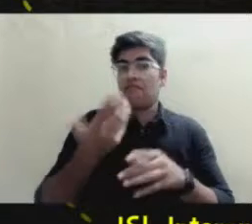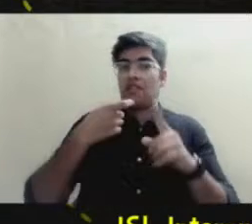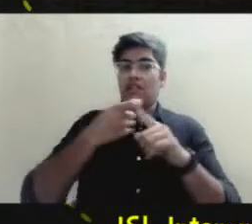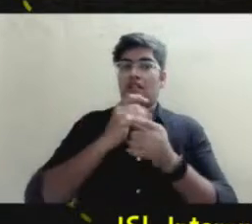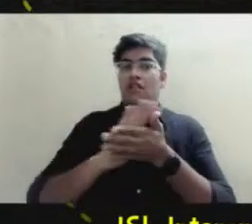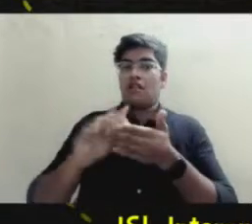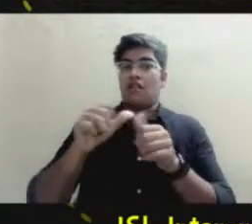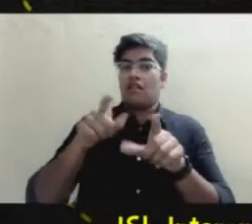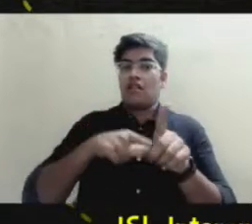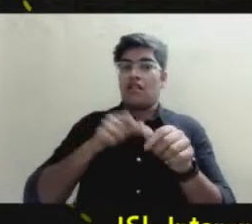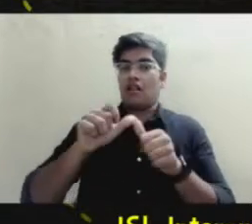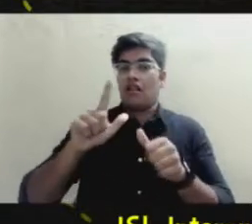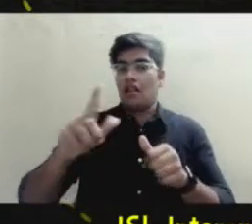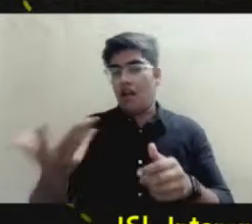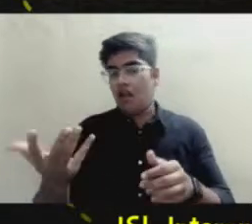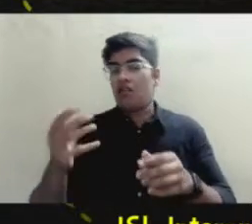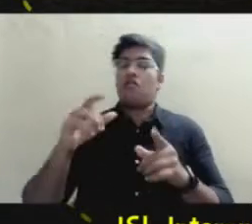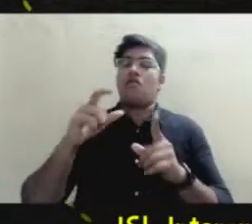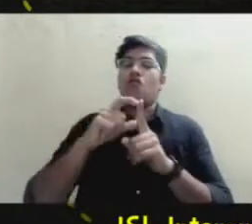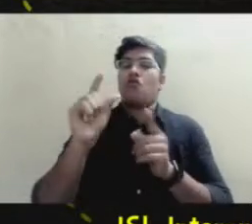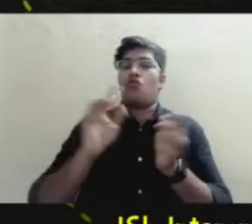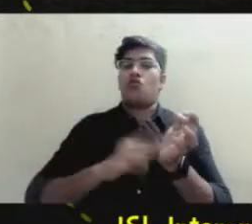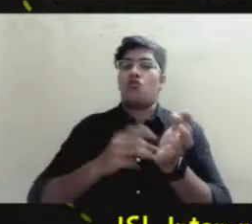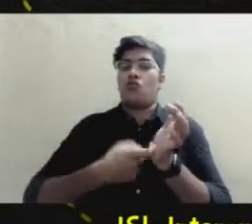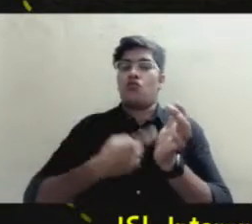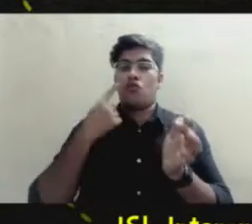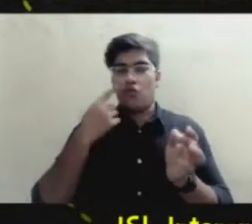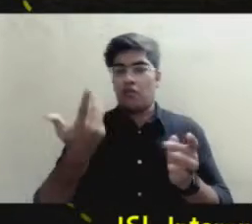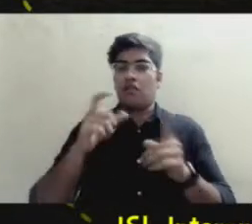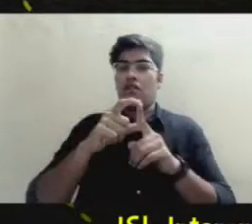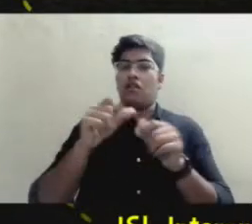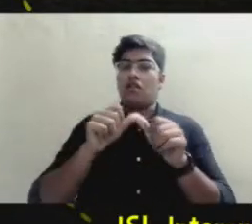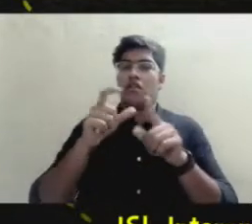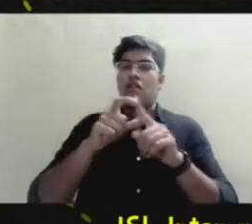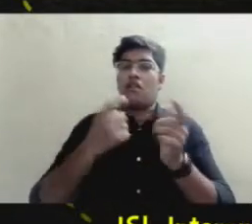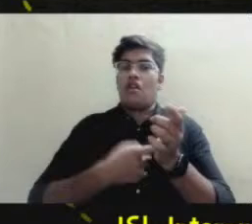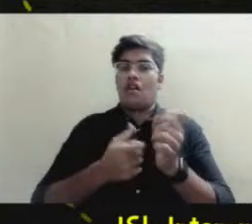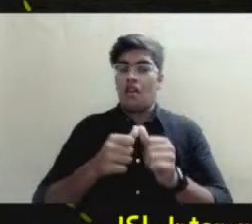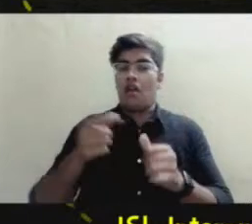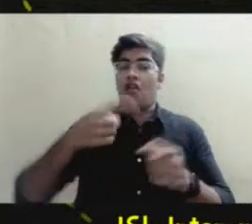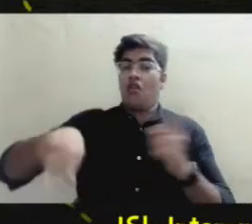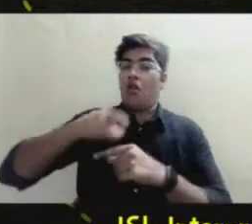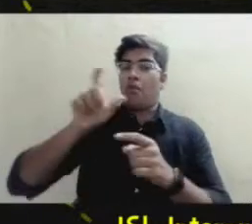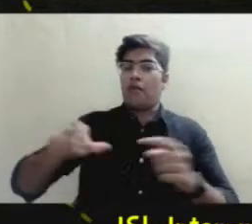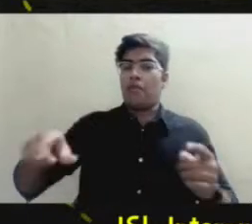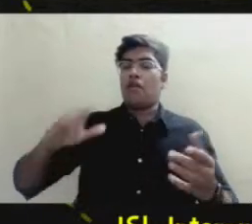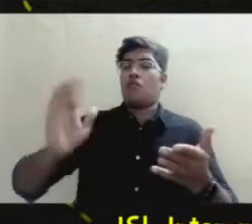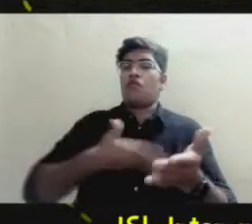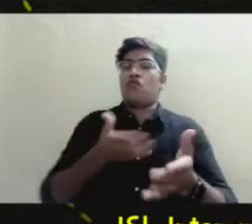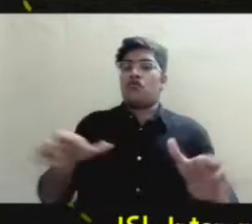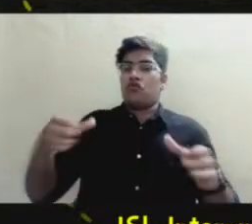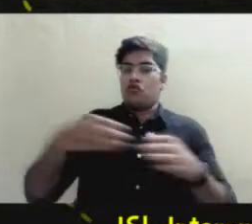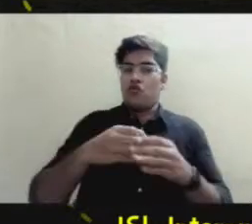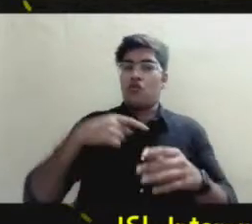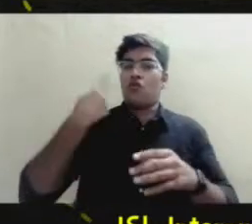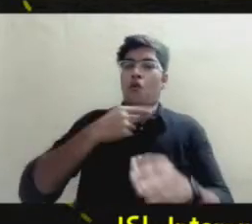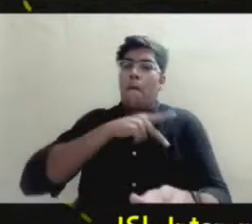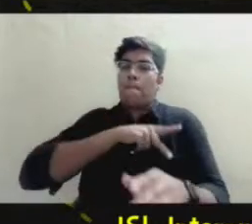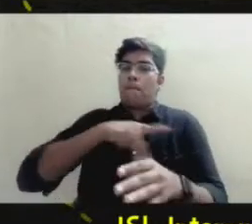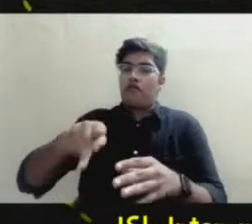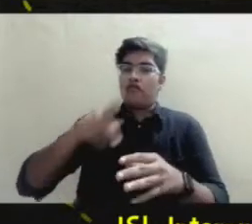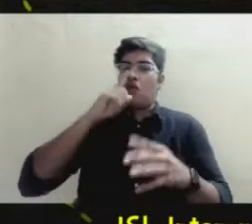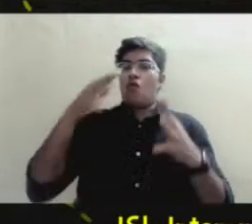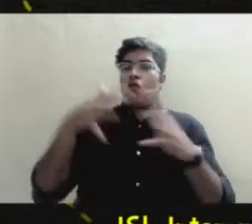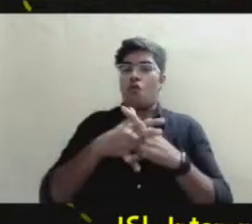Dadra, was largely a community of Khanani musicians and also a community of professional women